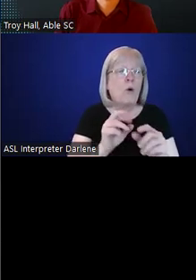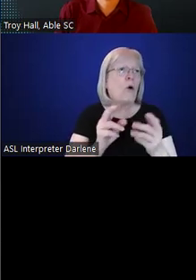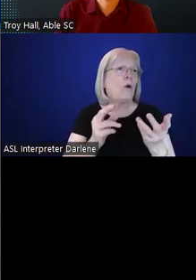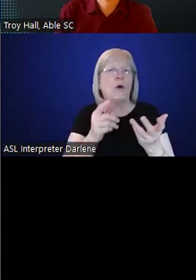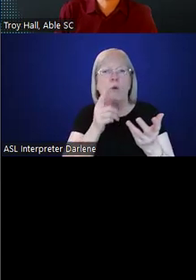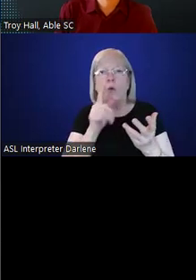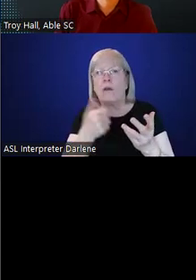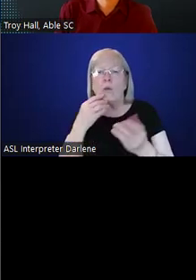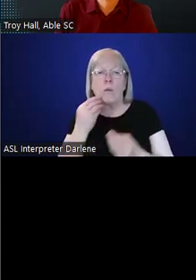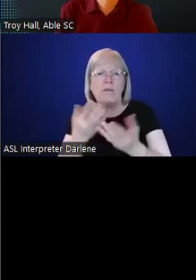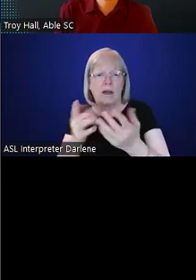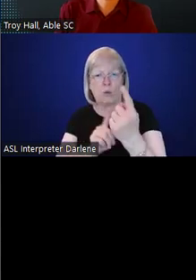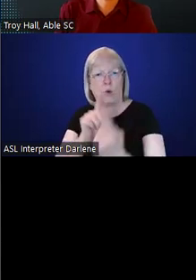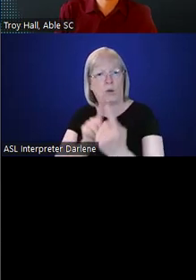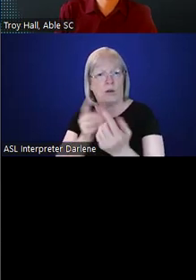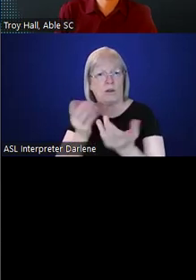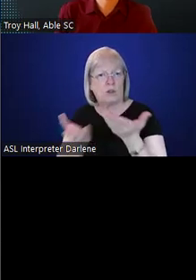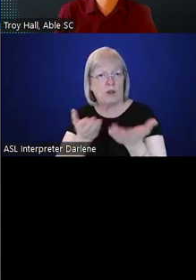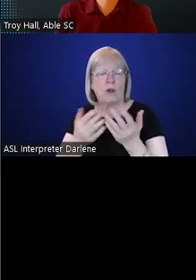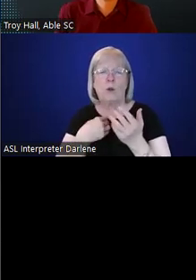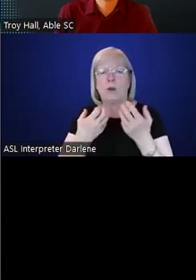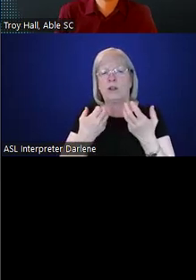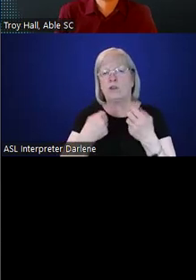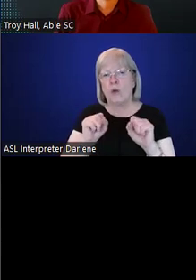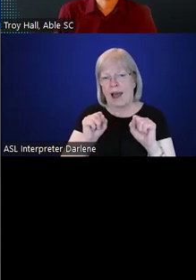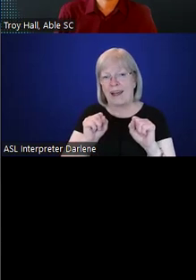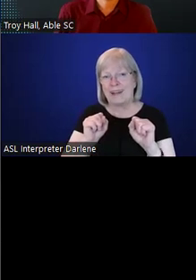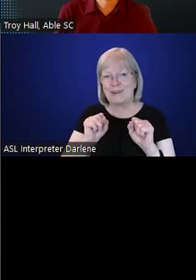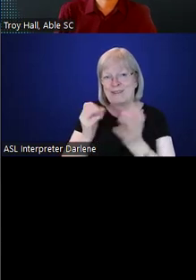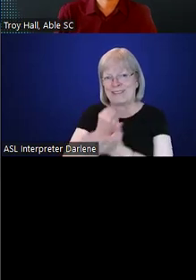one-on-one services, we do want to try our best to lean on young people with disabilities.